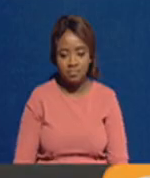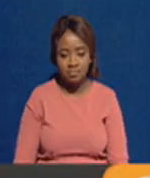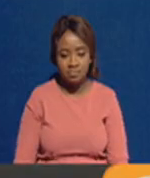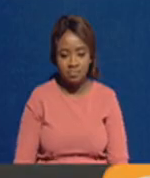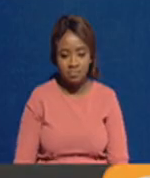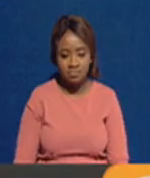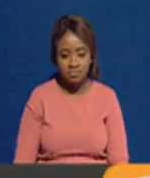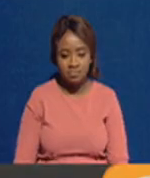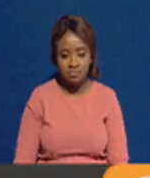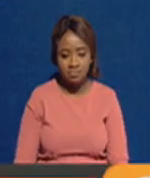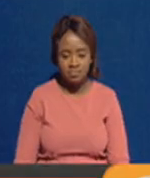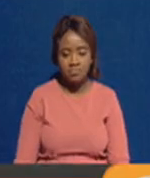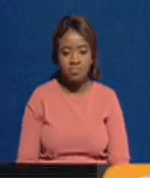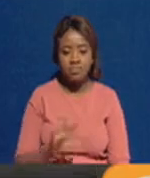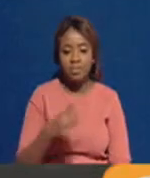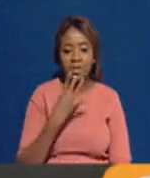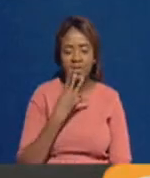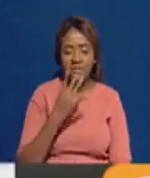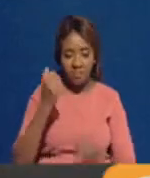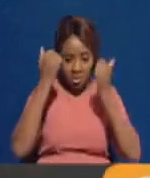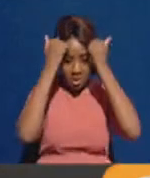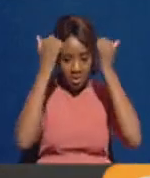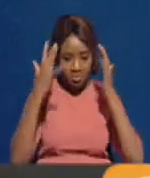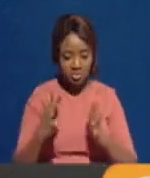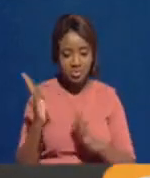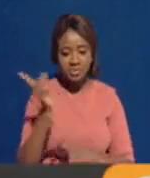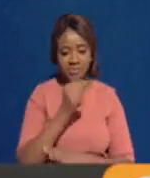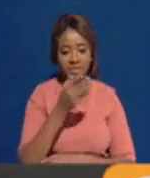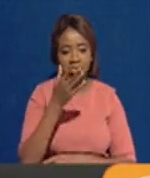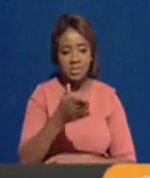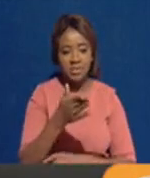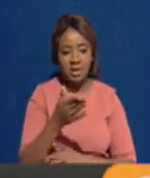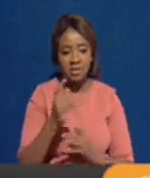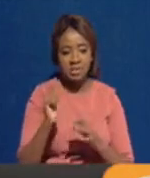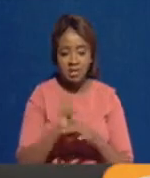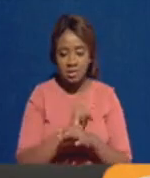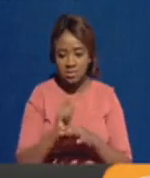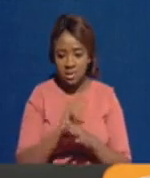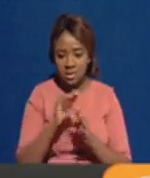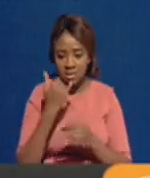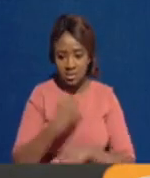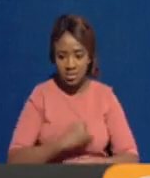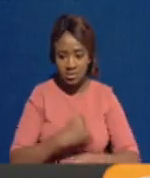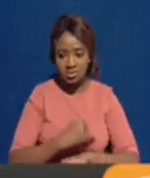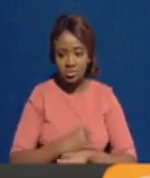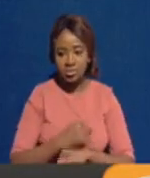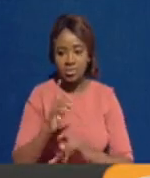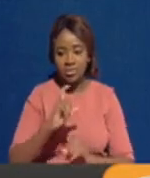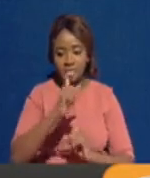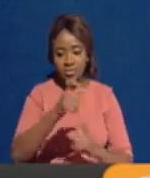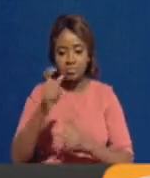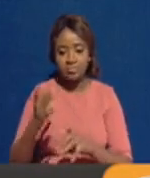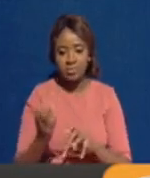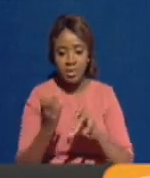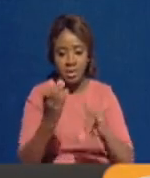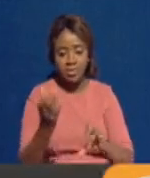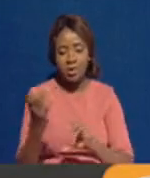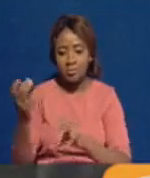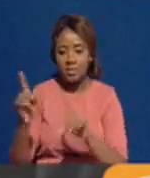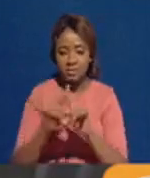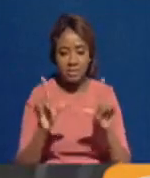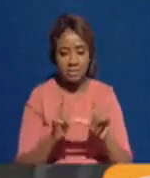Over 400 students formed the first group of graduates from the Regional Center Training Institute today. The students were awarded diplomas and certificates